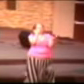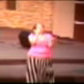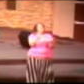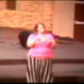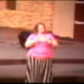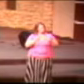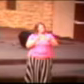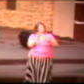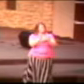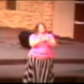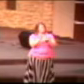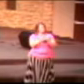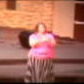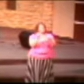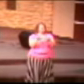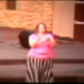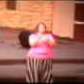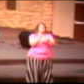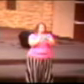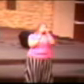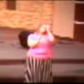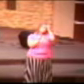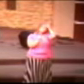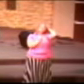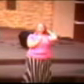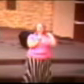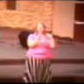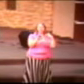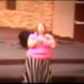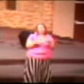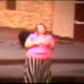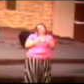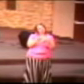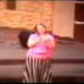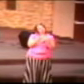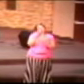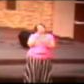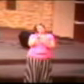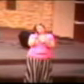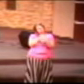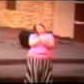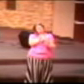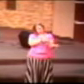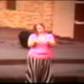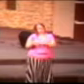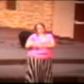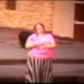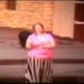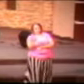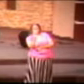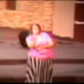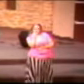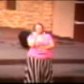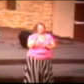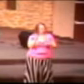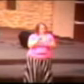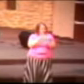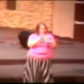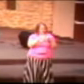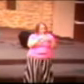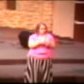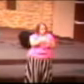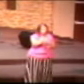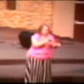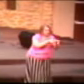their life group works. Because there's no life group that ought to look exactly the same as another. Do you know why? Because we're a family. Does your